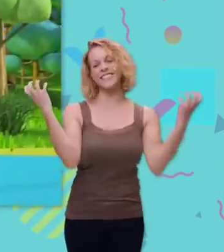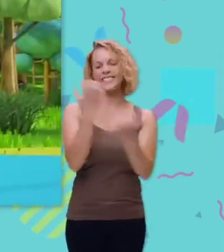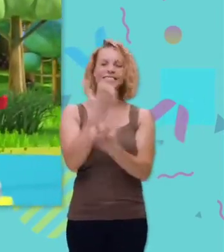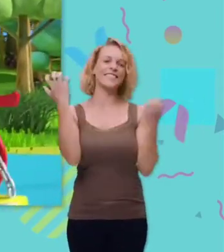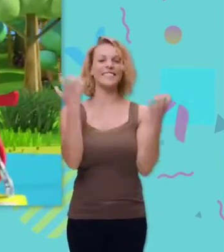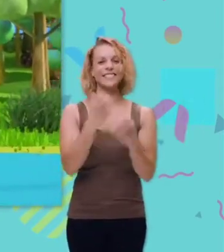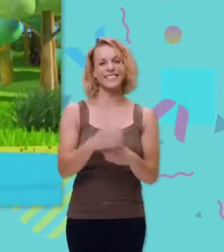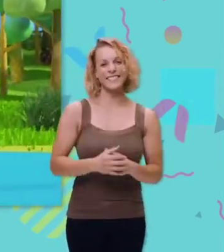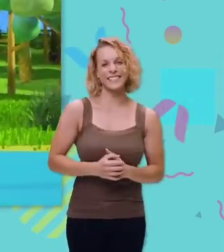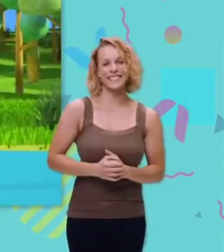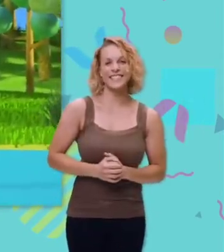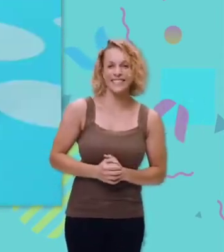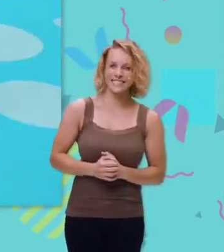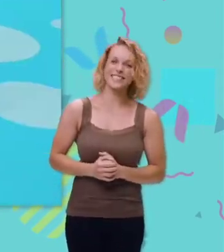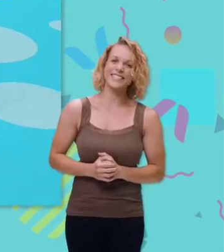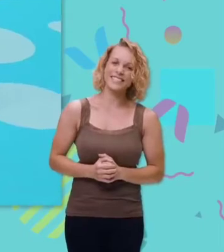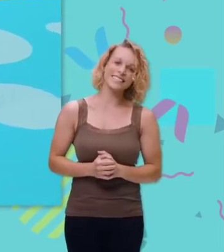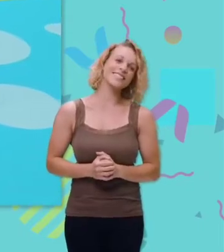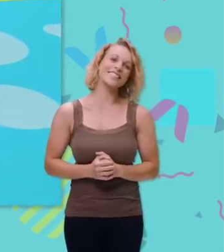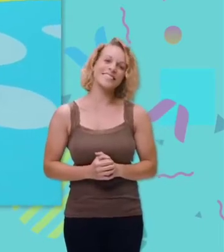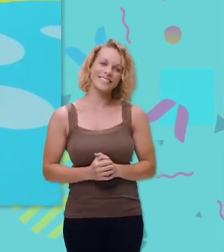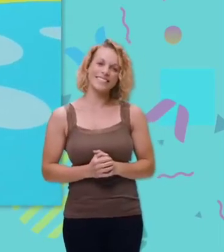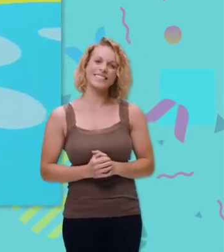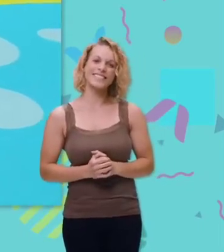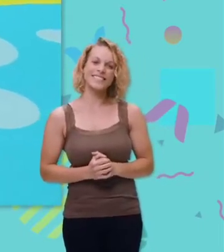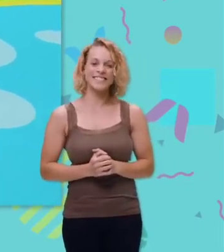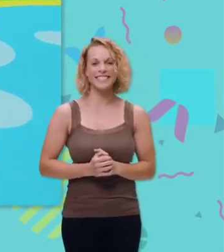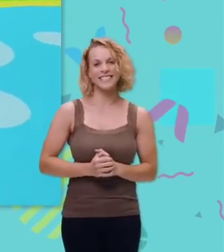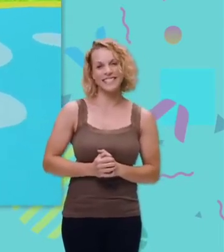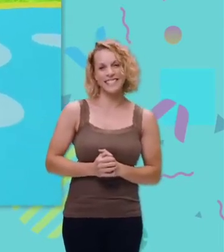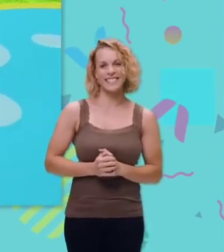I like it, wow.